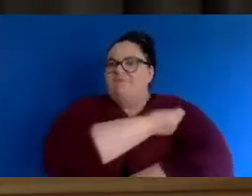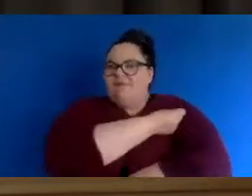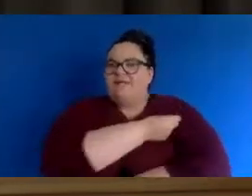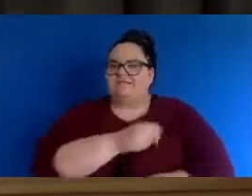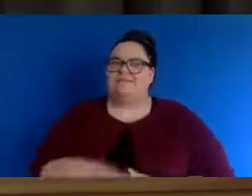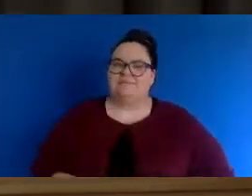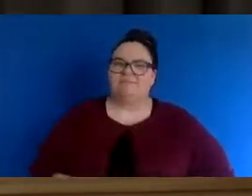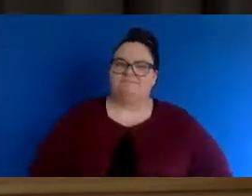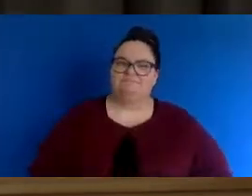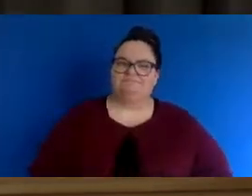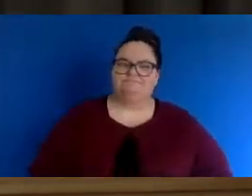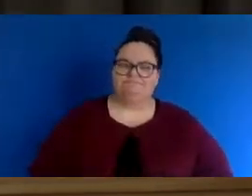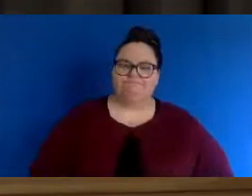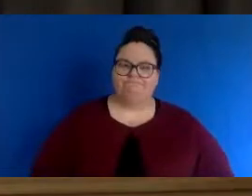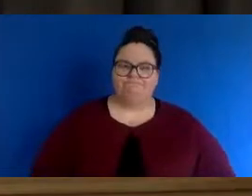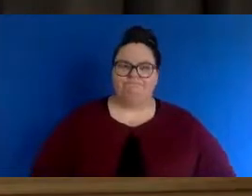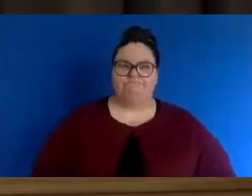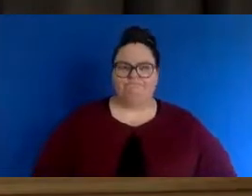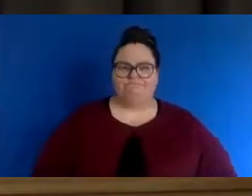component of